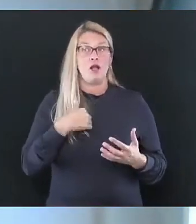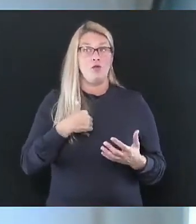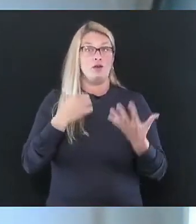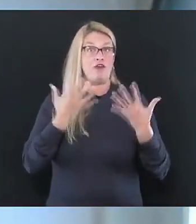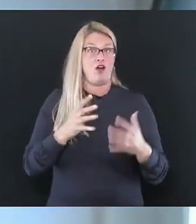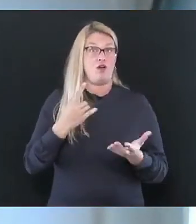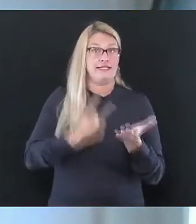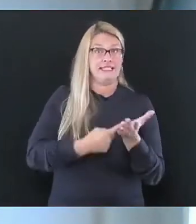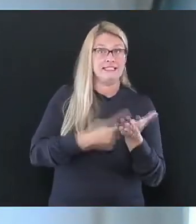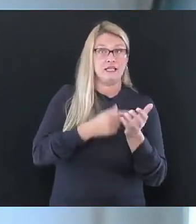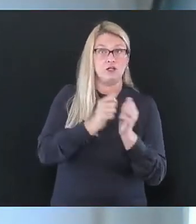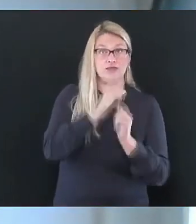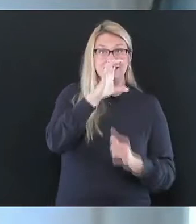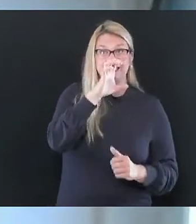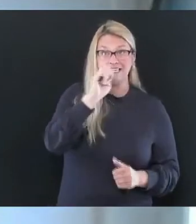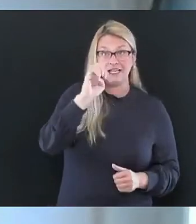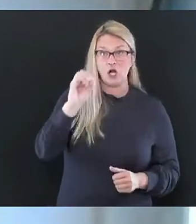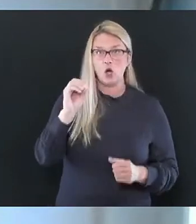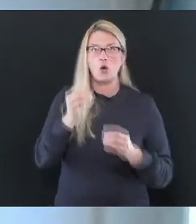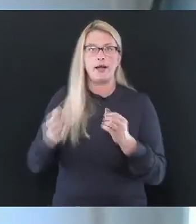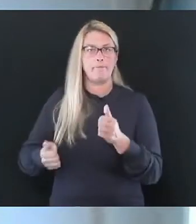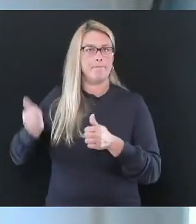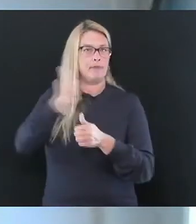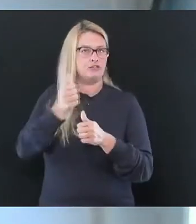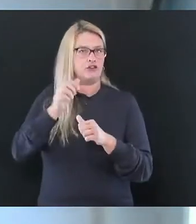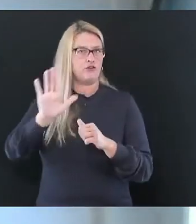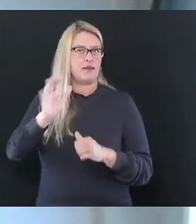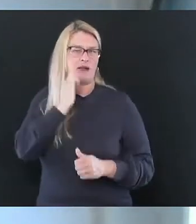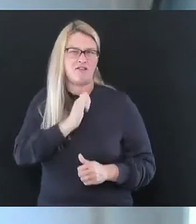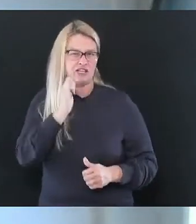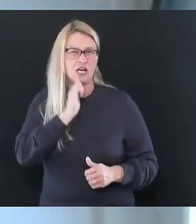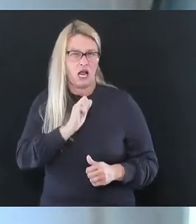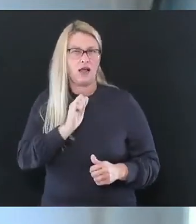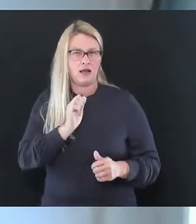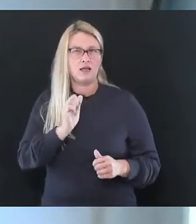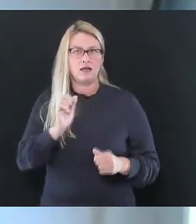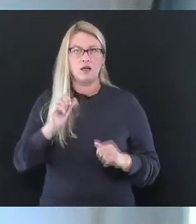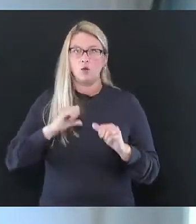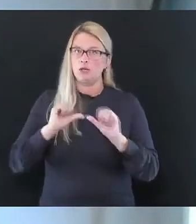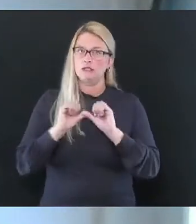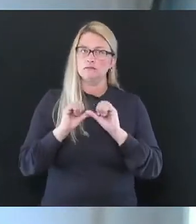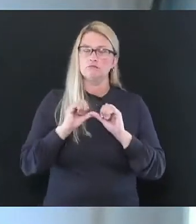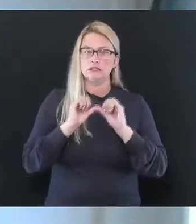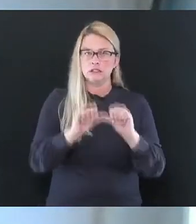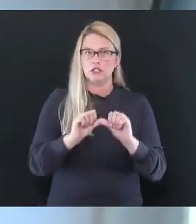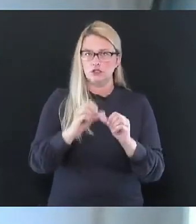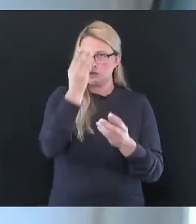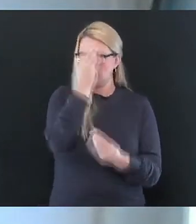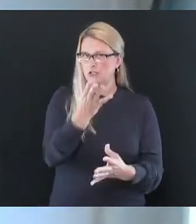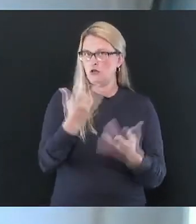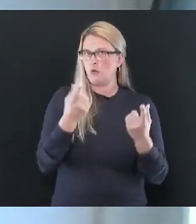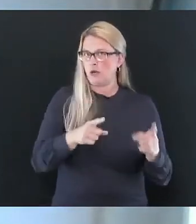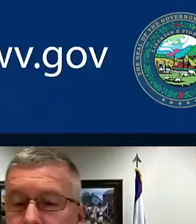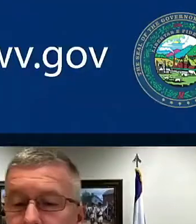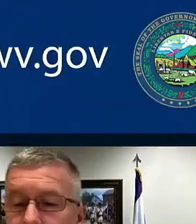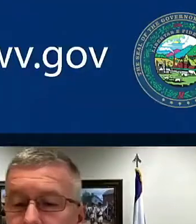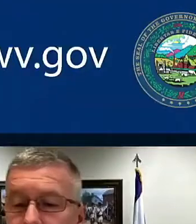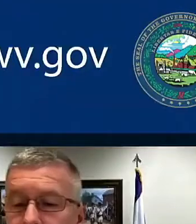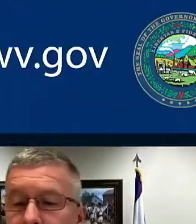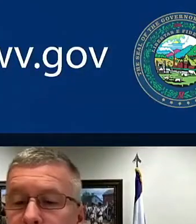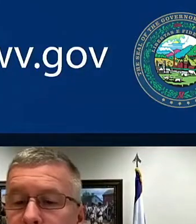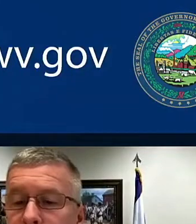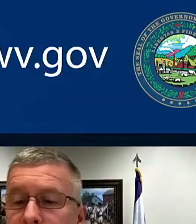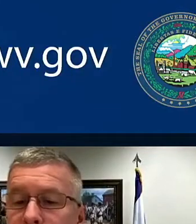the administration of the facility daily, and we can keep you posted on that outbreak.